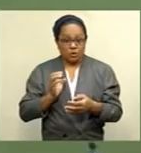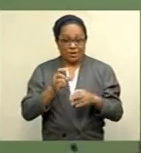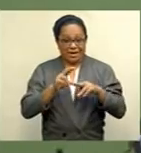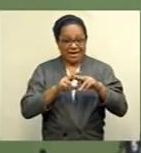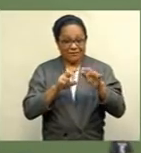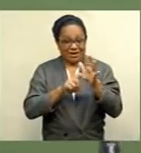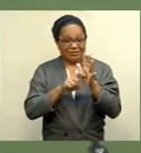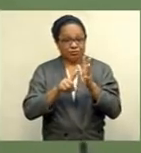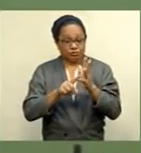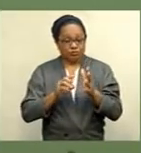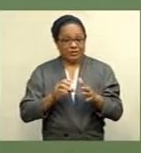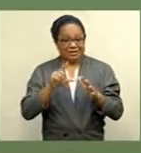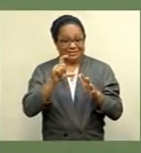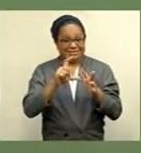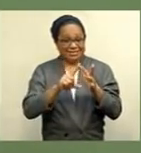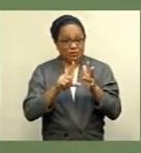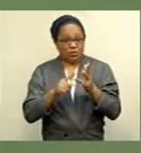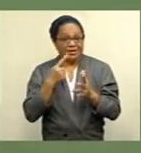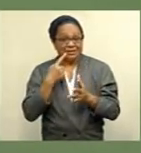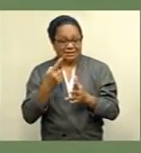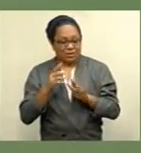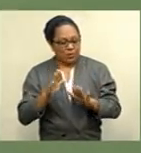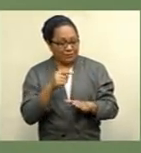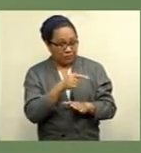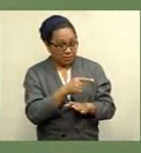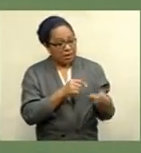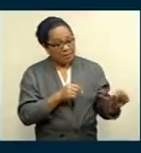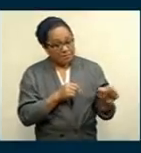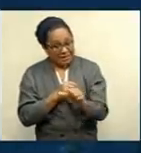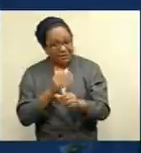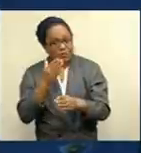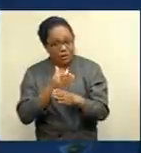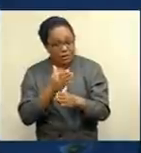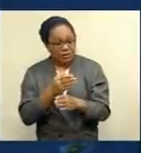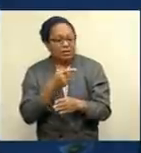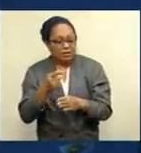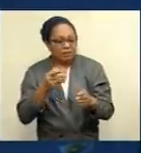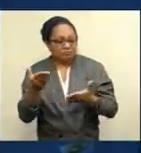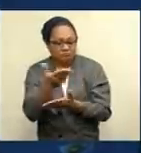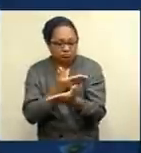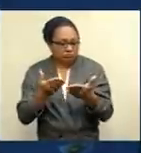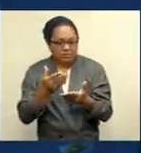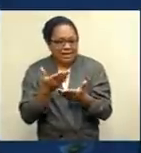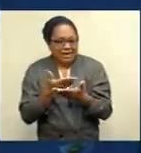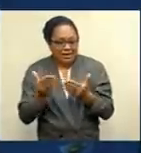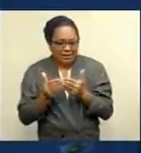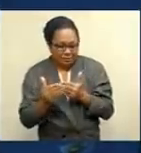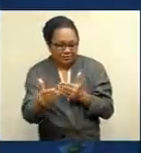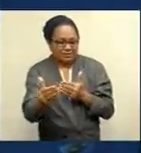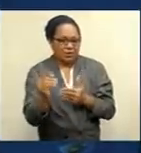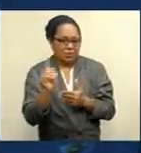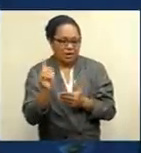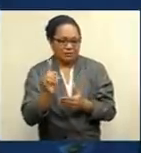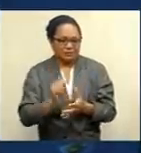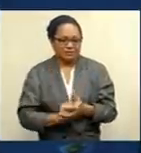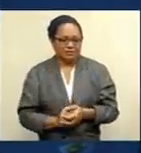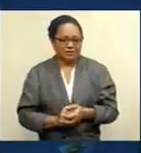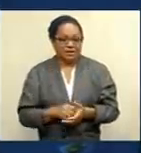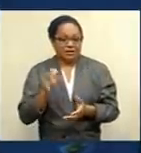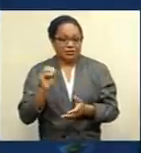they will wait for Fully to return to work to discuss the way forward. Still, as with the players, we've given